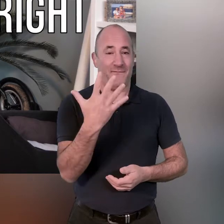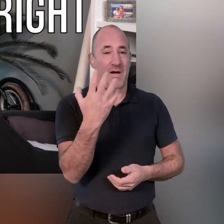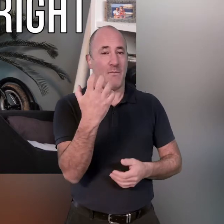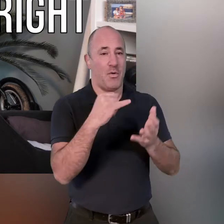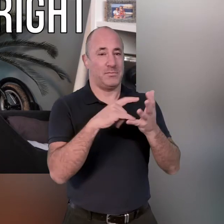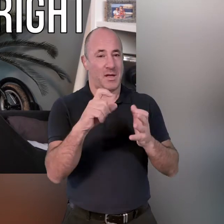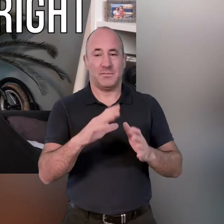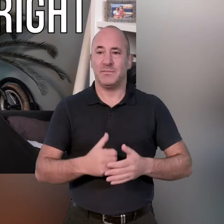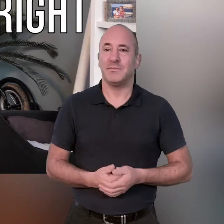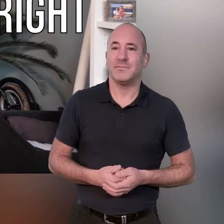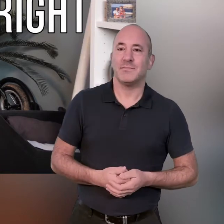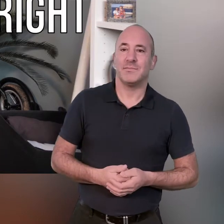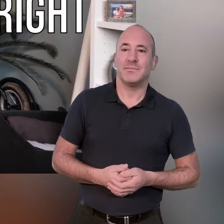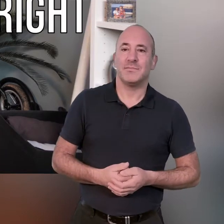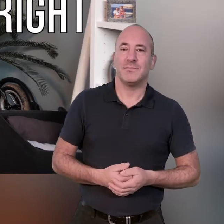5 seconds.